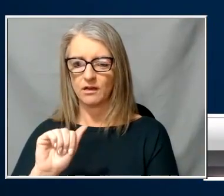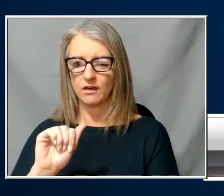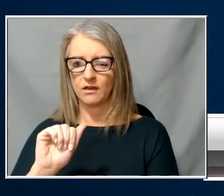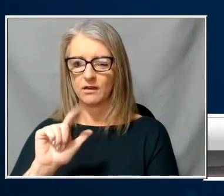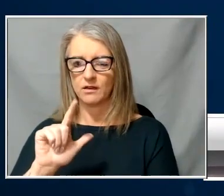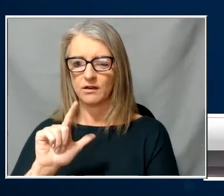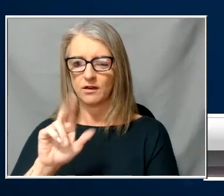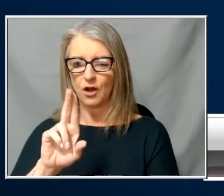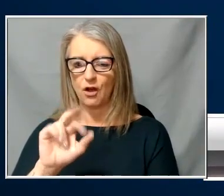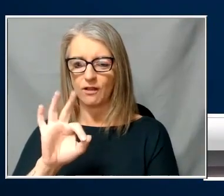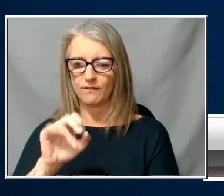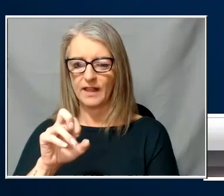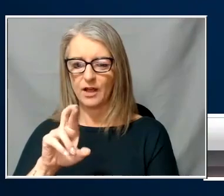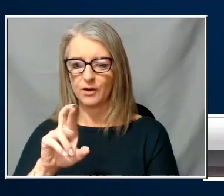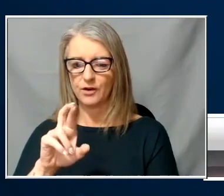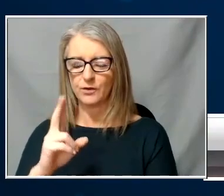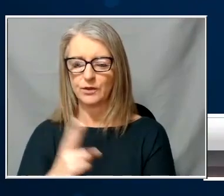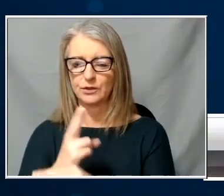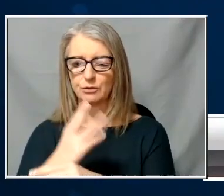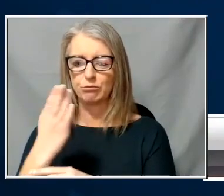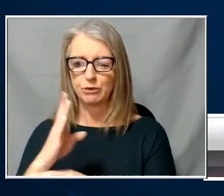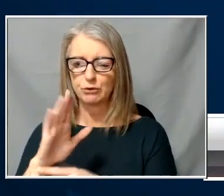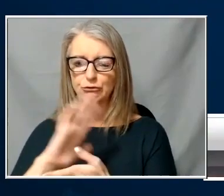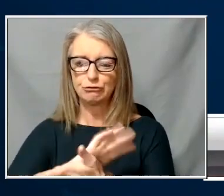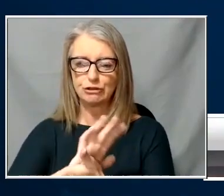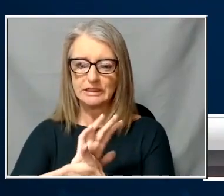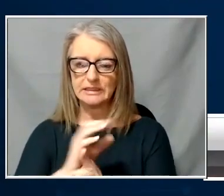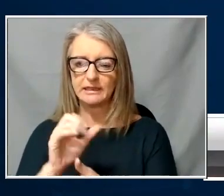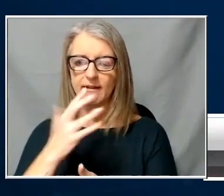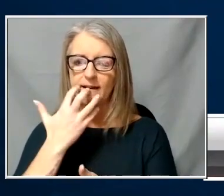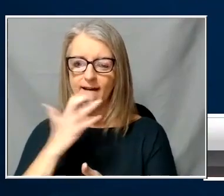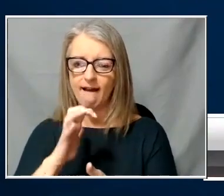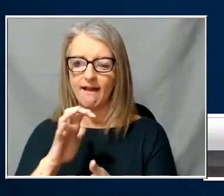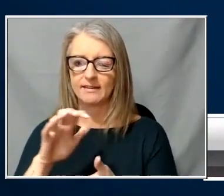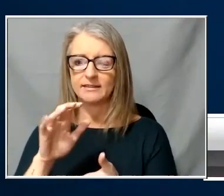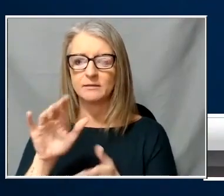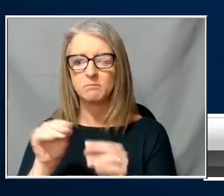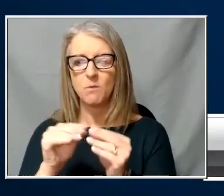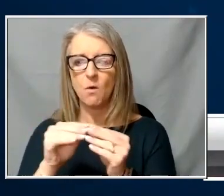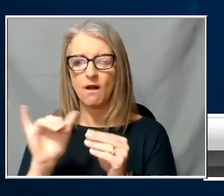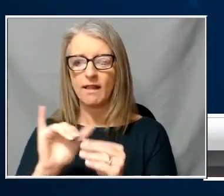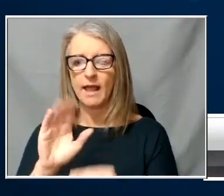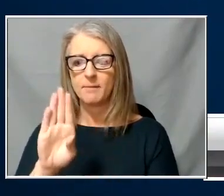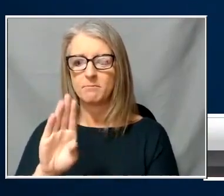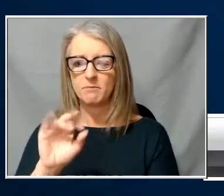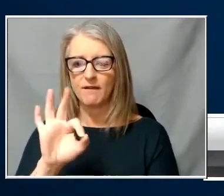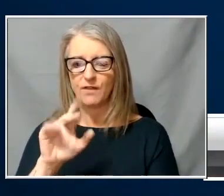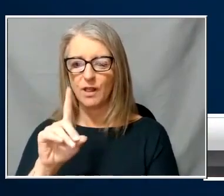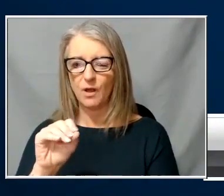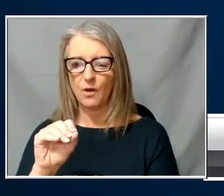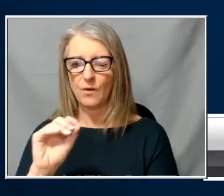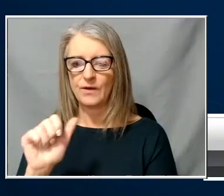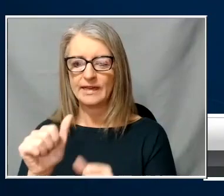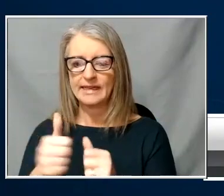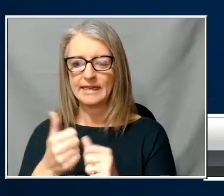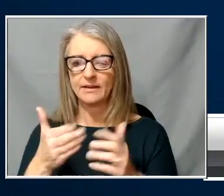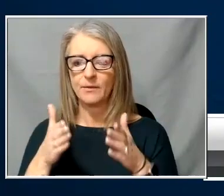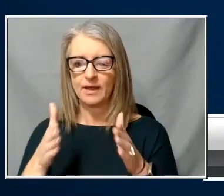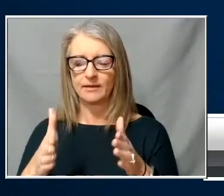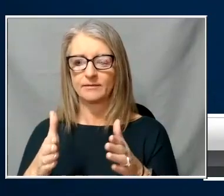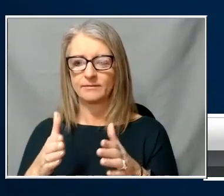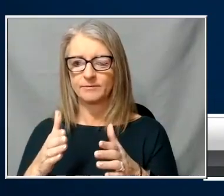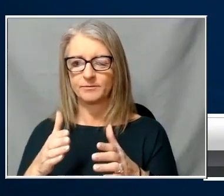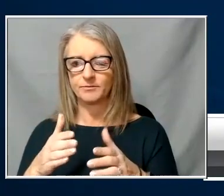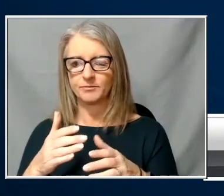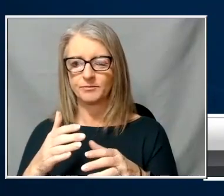blue cheese and hot sauce on it to make like buffalo. But I think any old way you make it can be great. So tell us why. We're going to, again, you can see it being